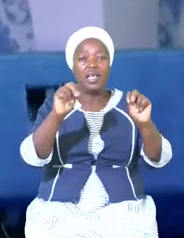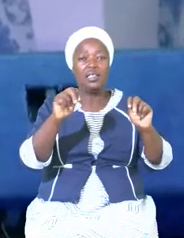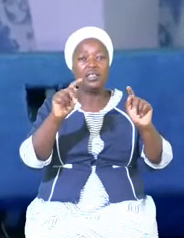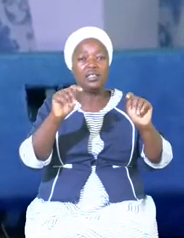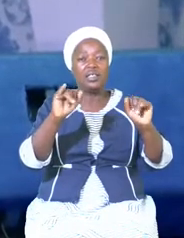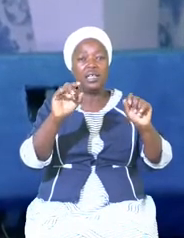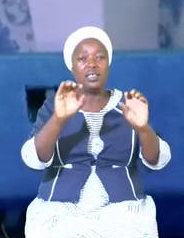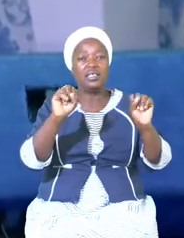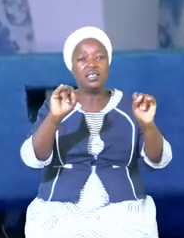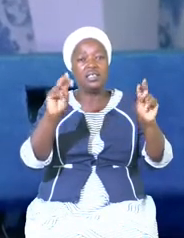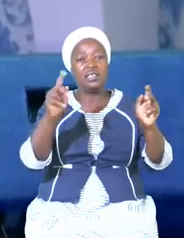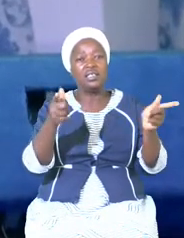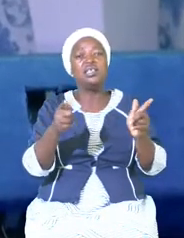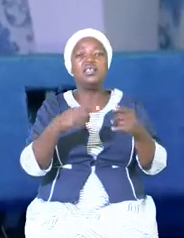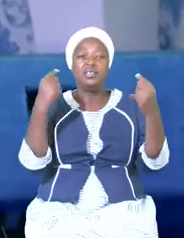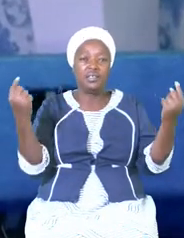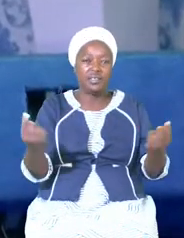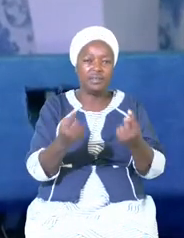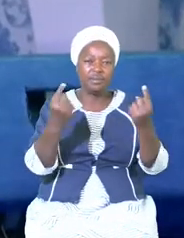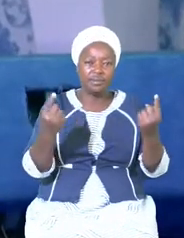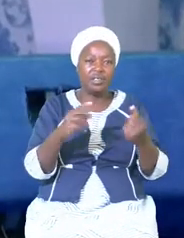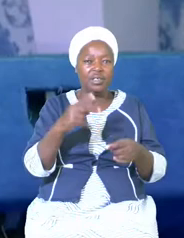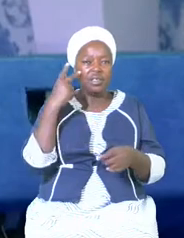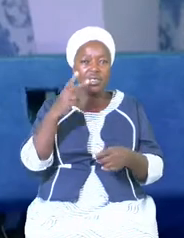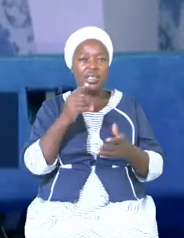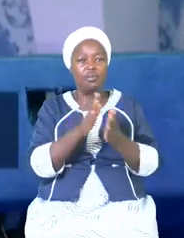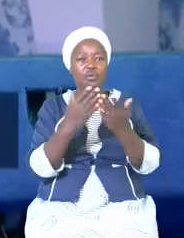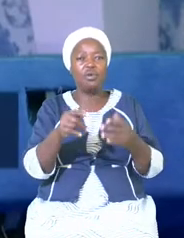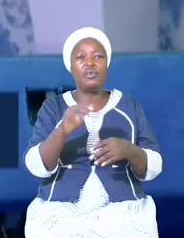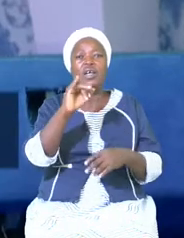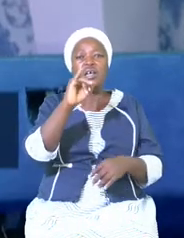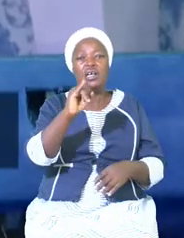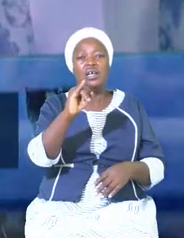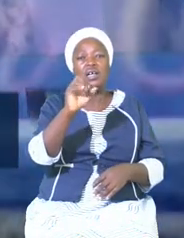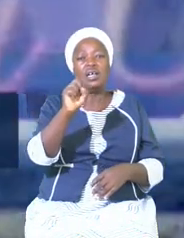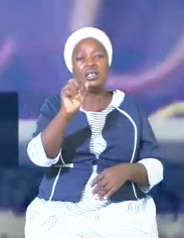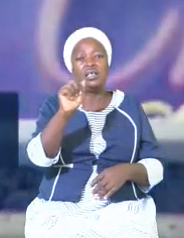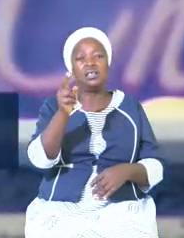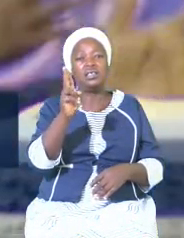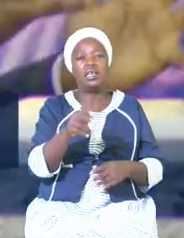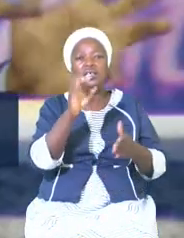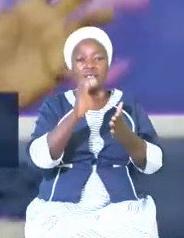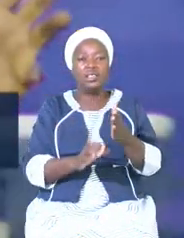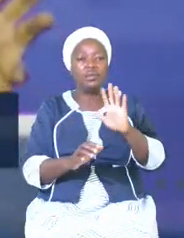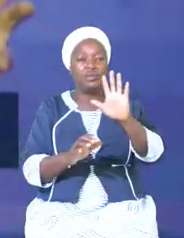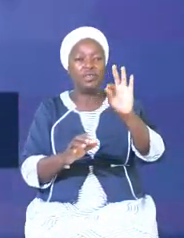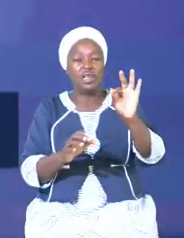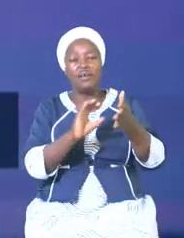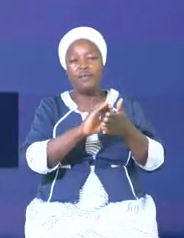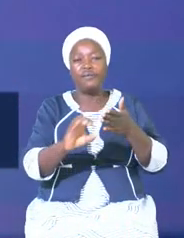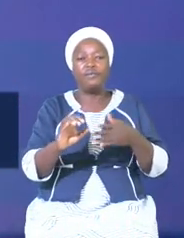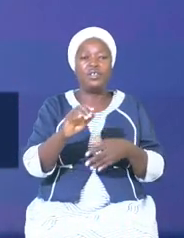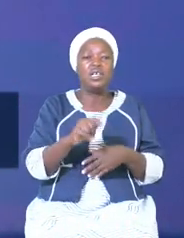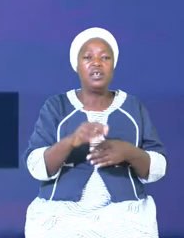sins. We're looking at Isaiah, and we're looking at chapter 59, reading there from verse 1. It says,